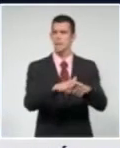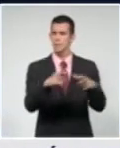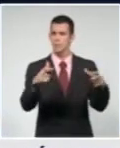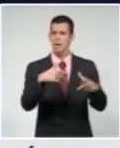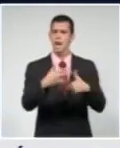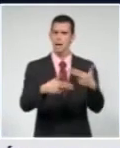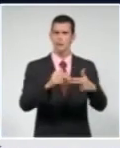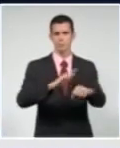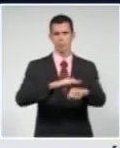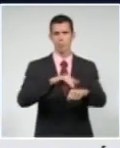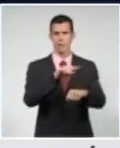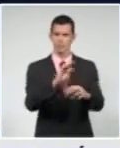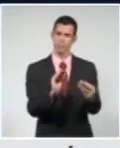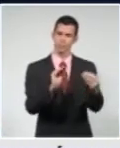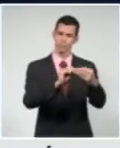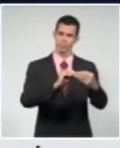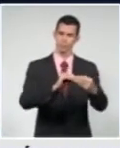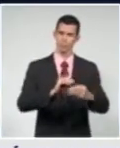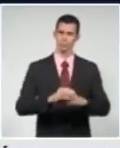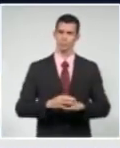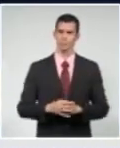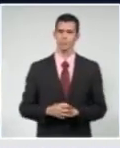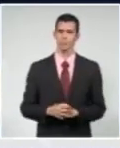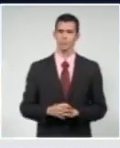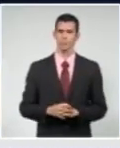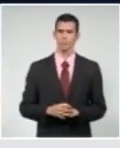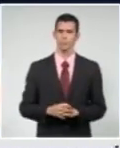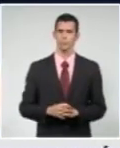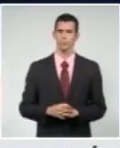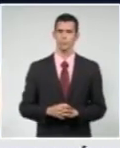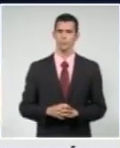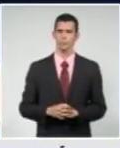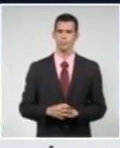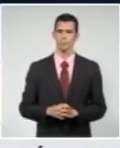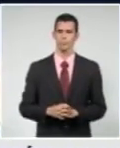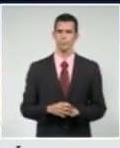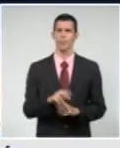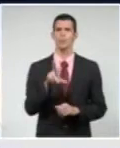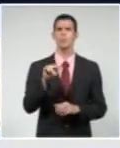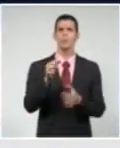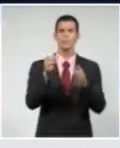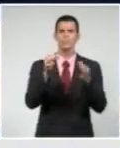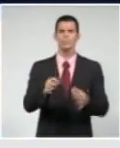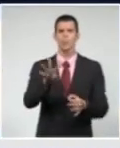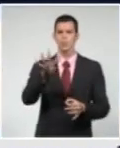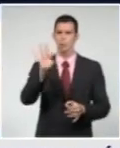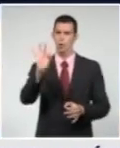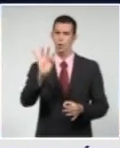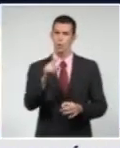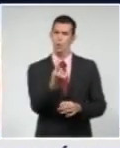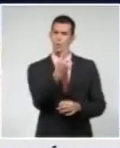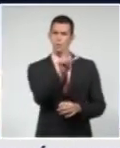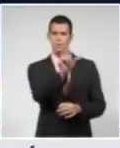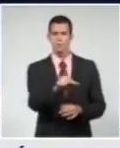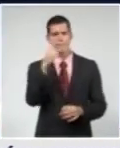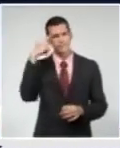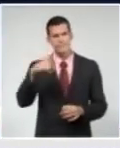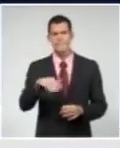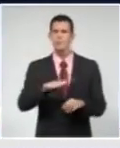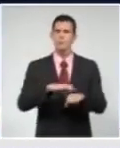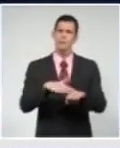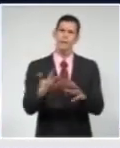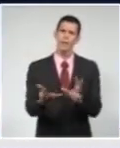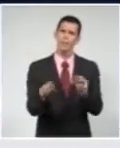This means that work is still underway to identify the source of infection in 24